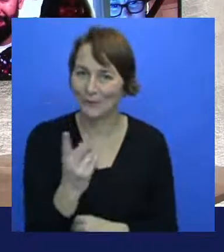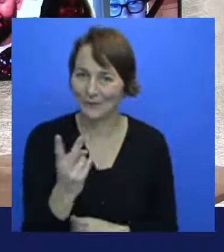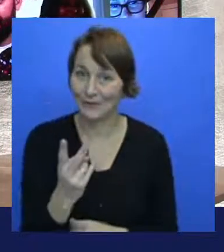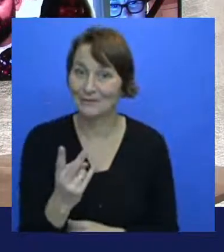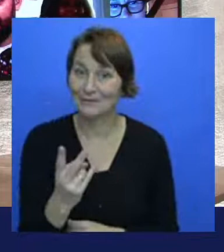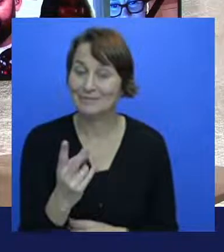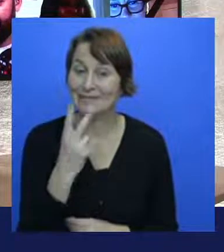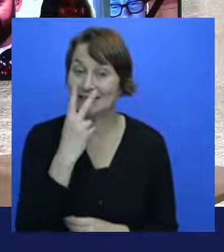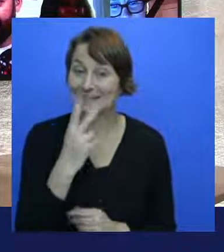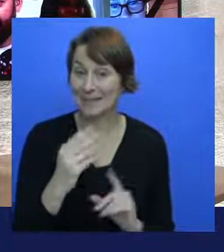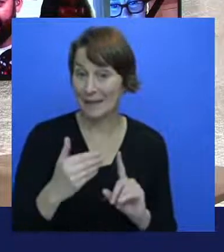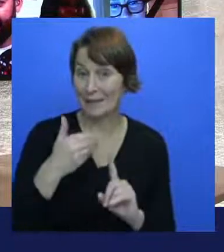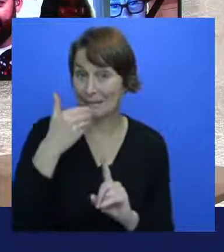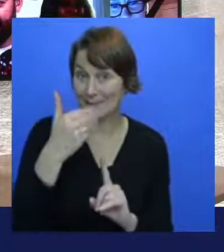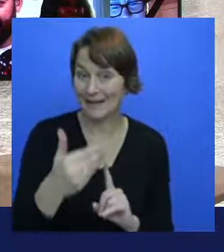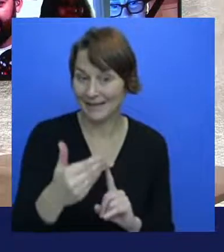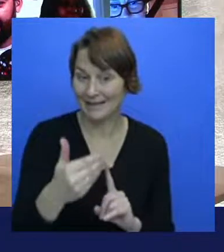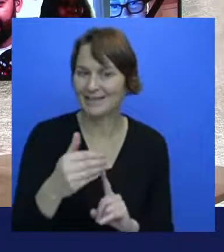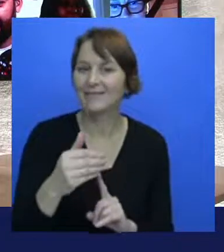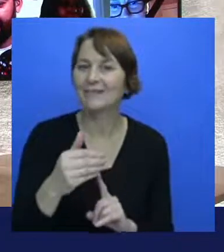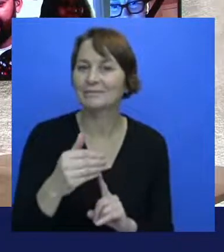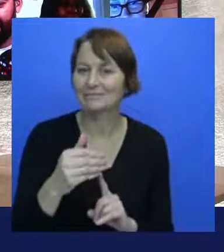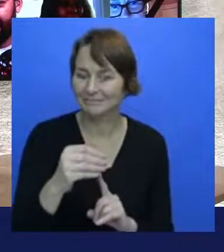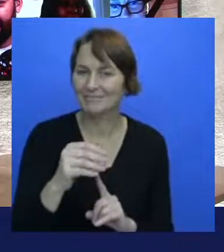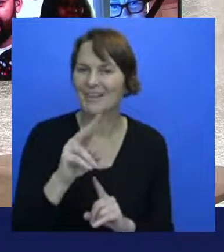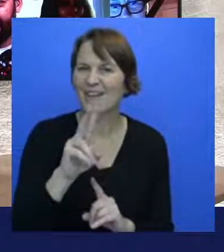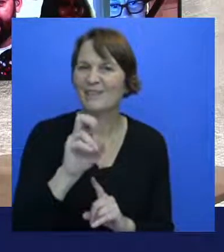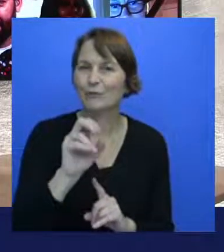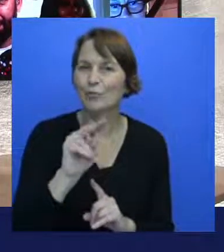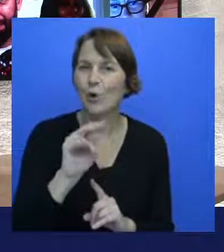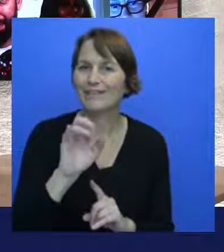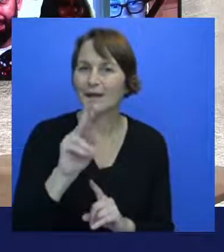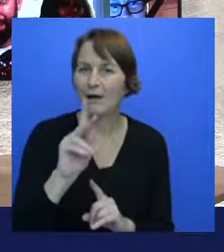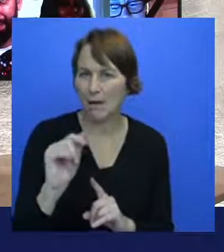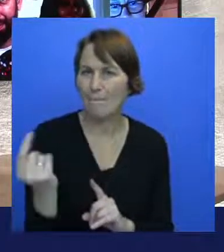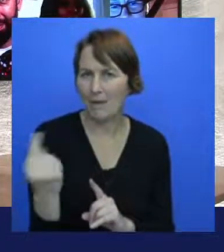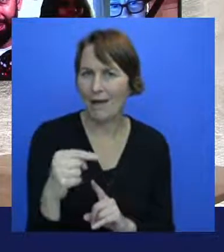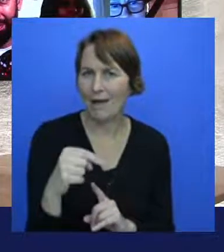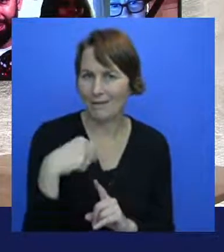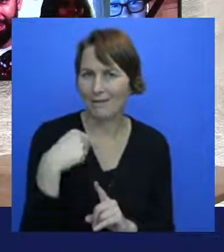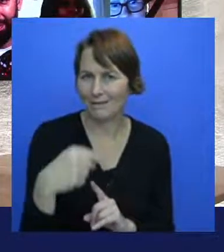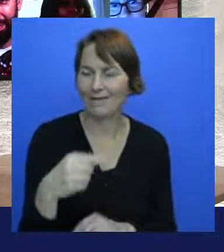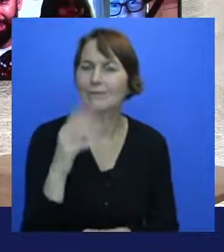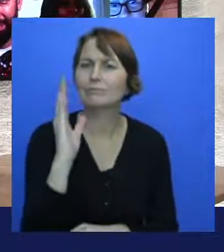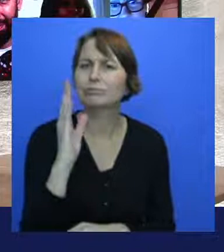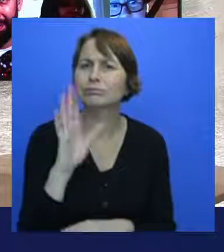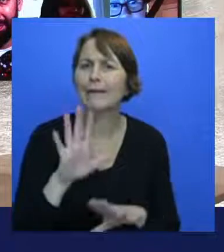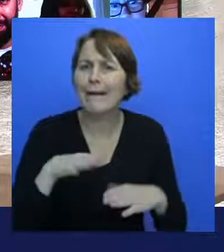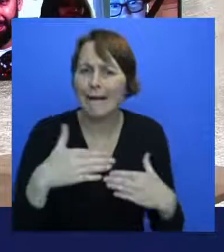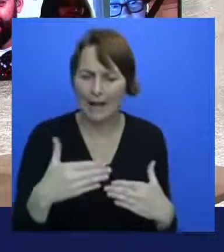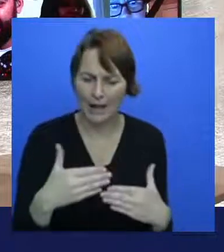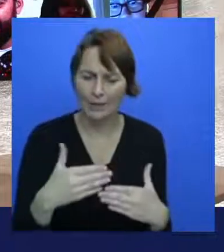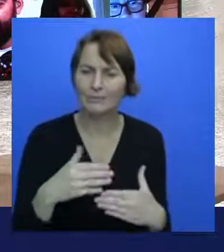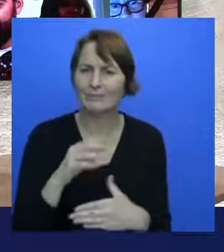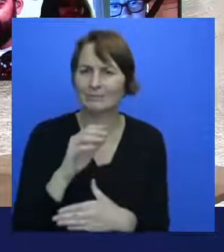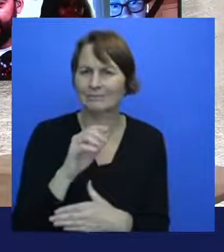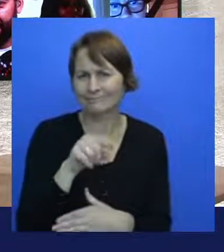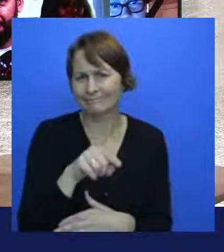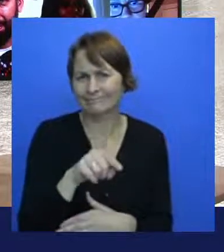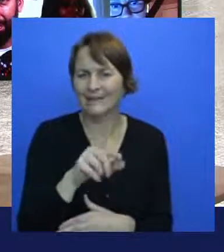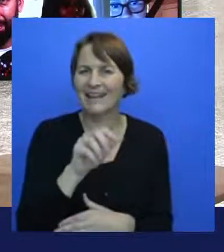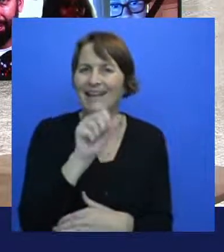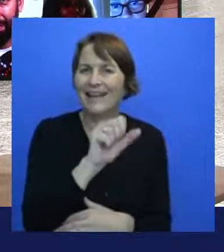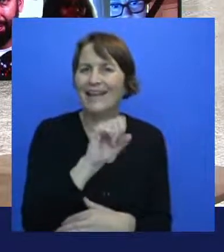back later in the show to talk a little bit more about building custom AI solutions using custom computer